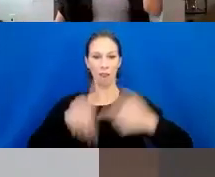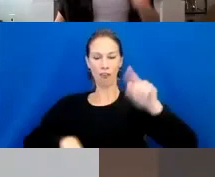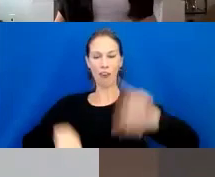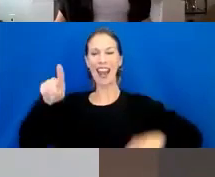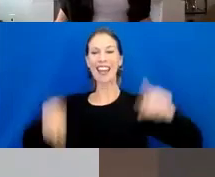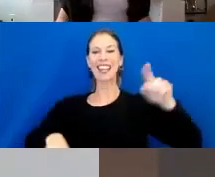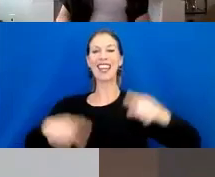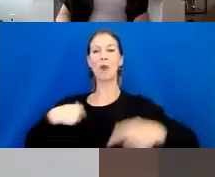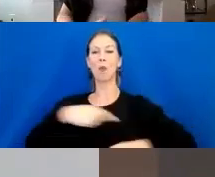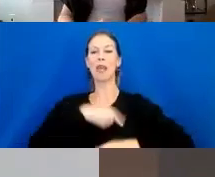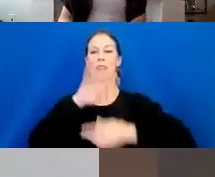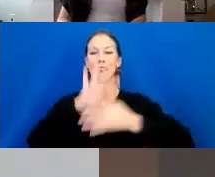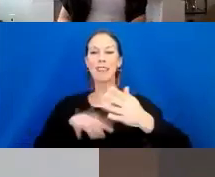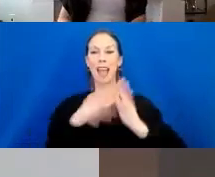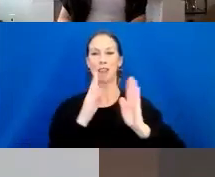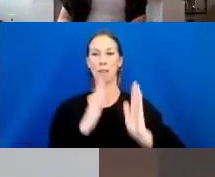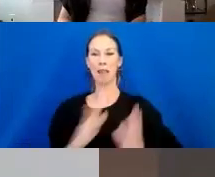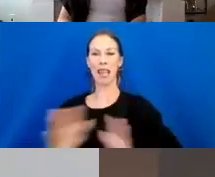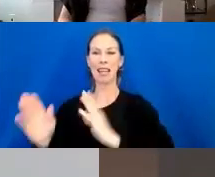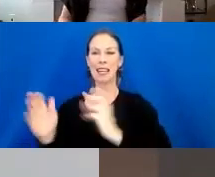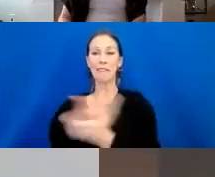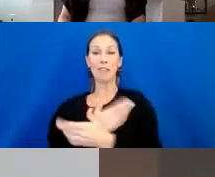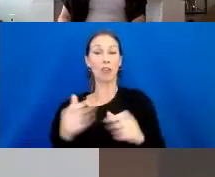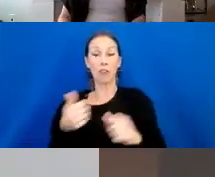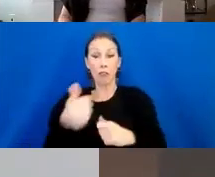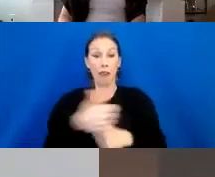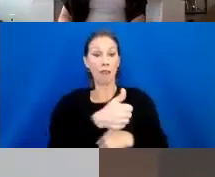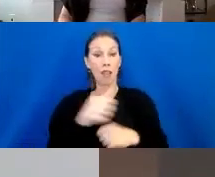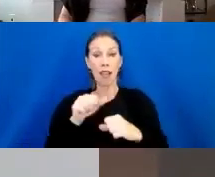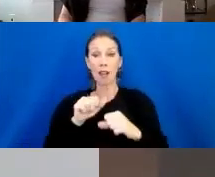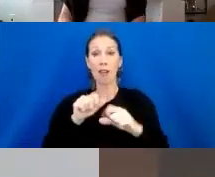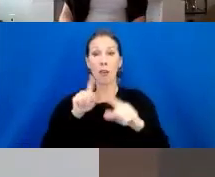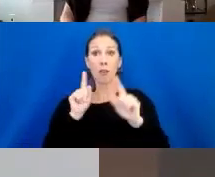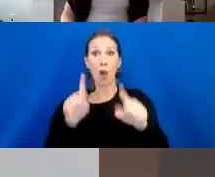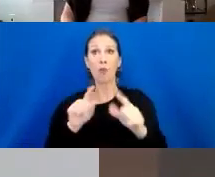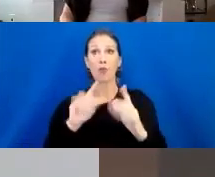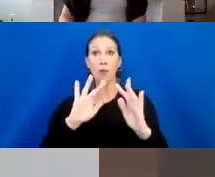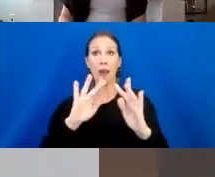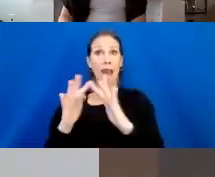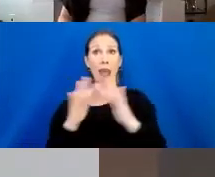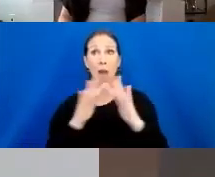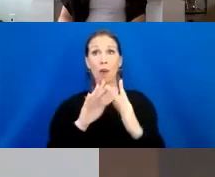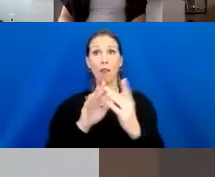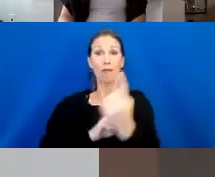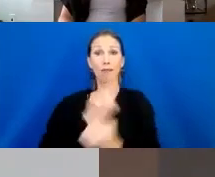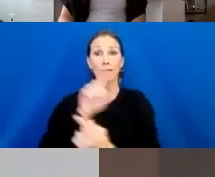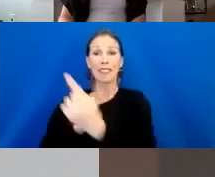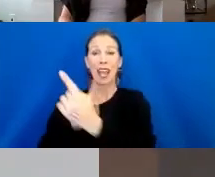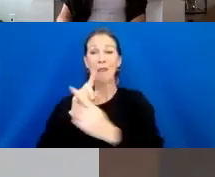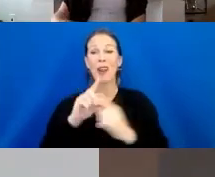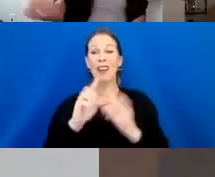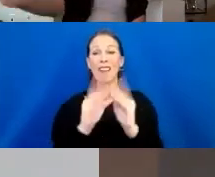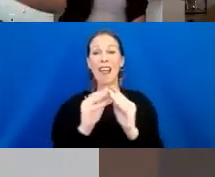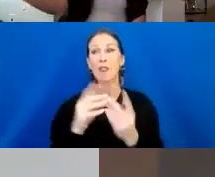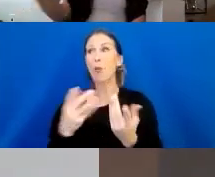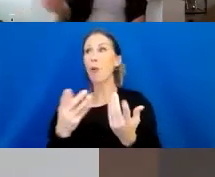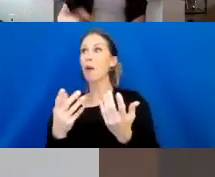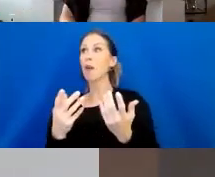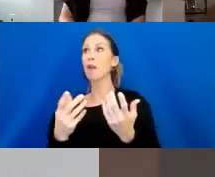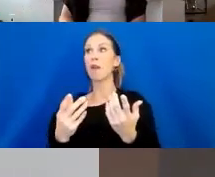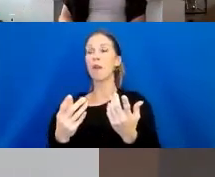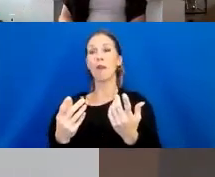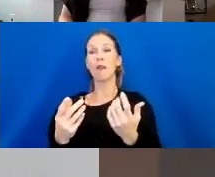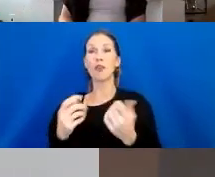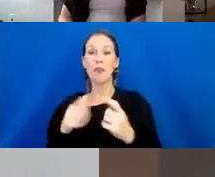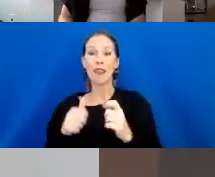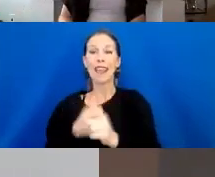you can either go to a networking session or what you would learn from in more detail from the attendee experience. You can catch up with